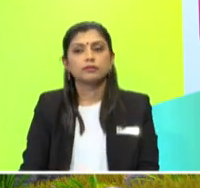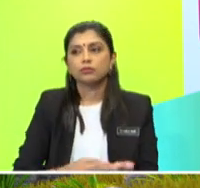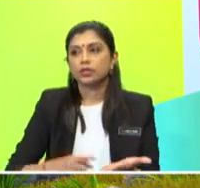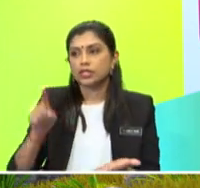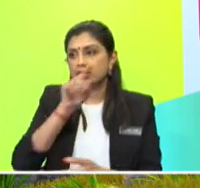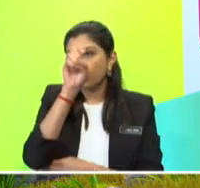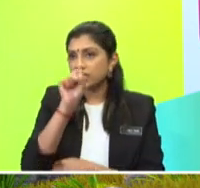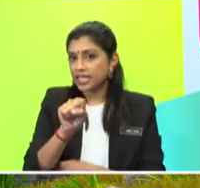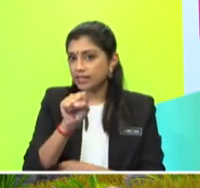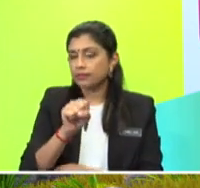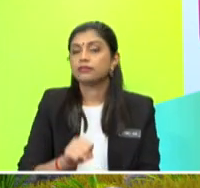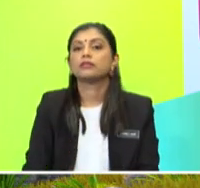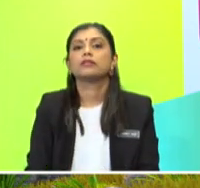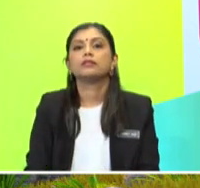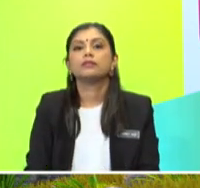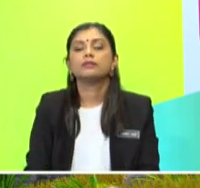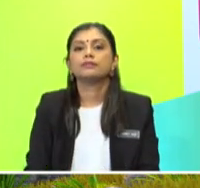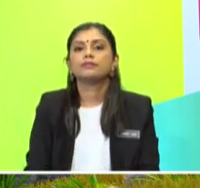Proceed.